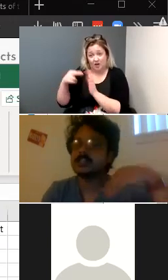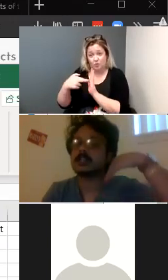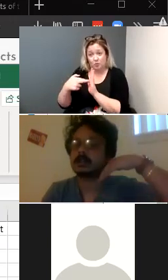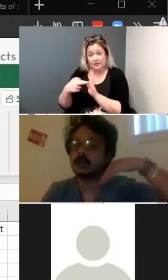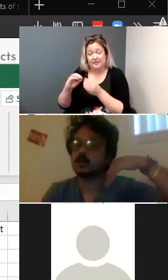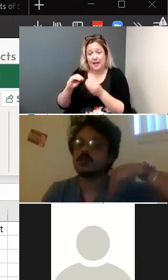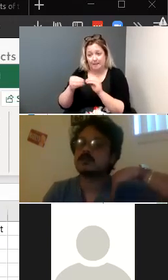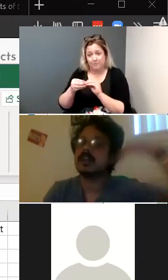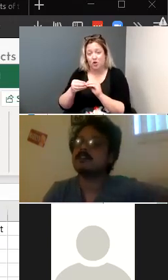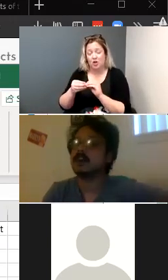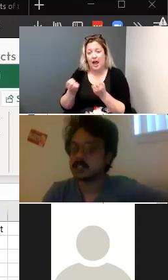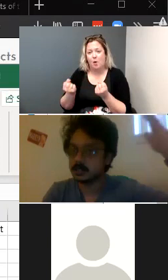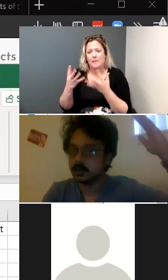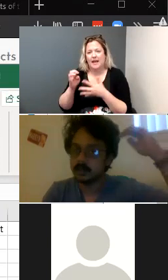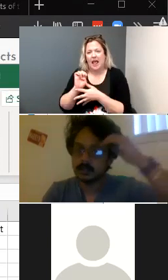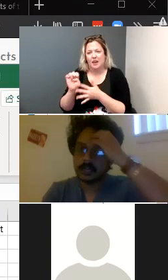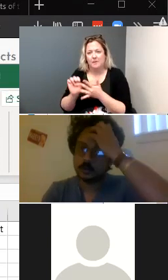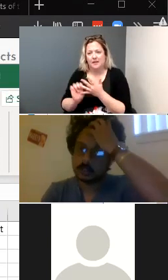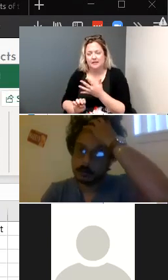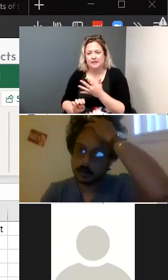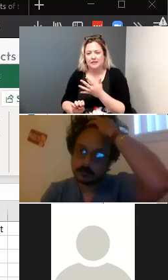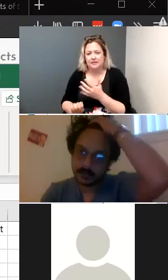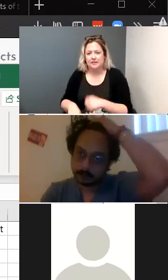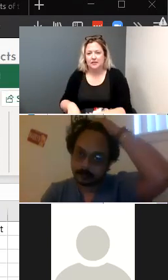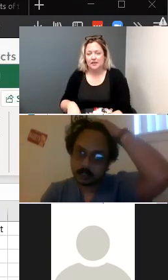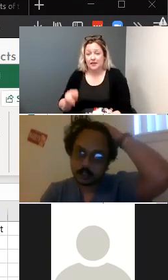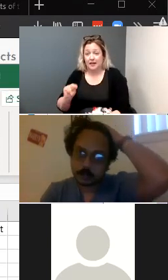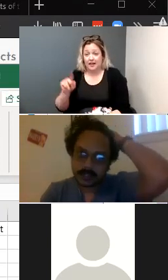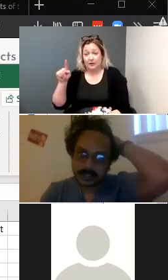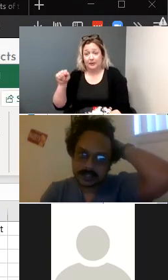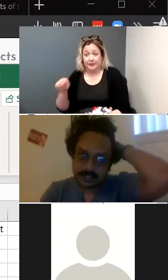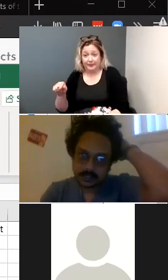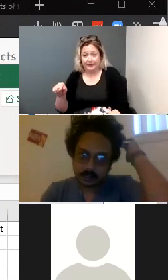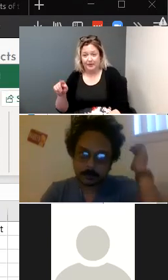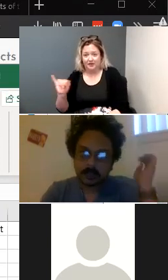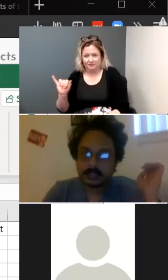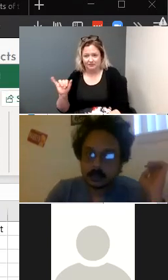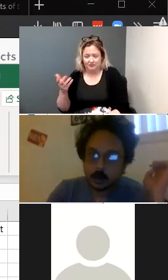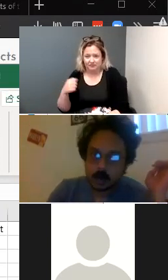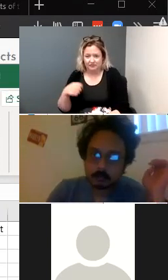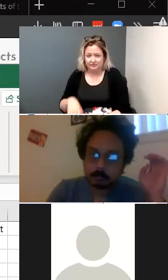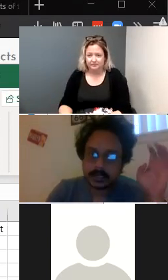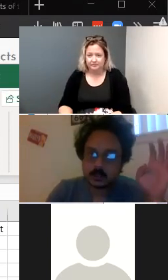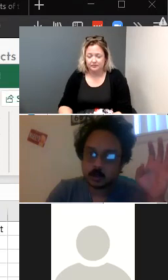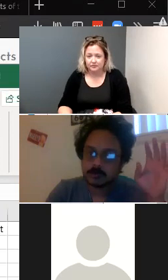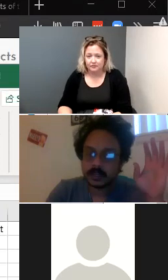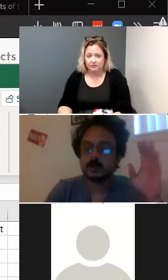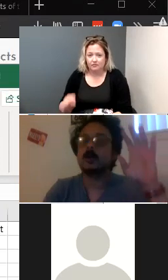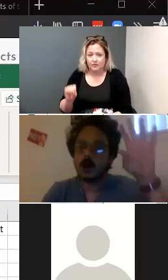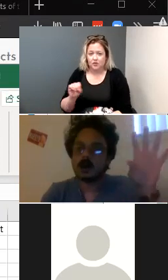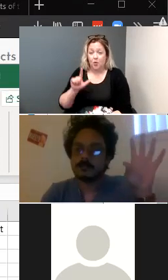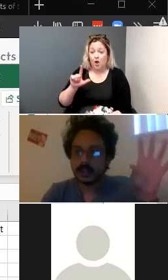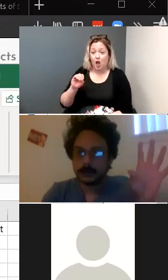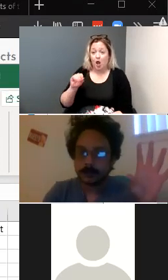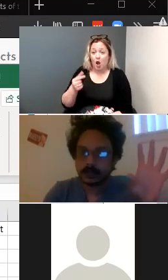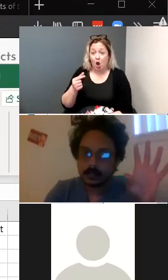factorial. That grows way faster than 2 to the power of n. So you guys can see here that log base 2 of n